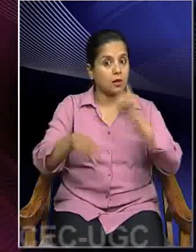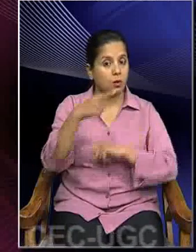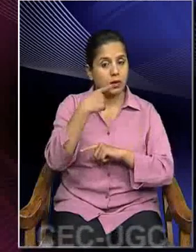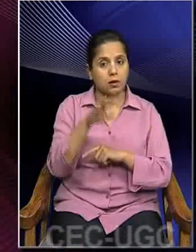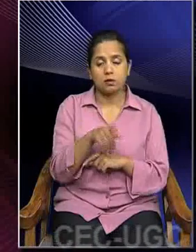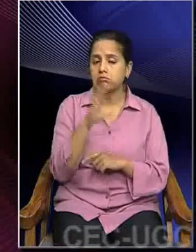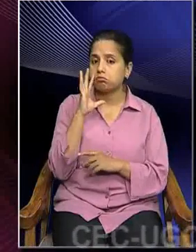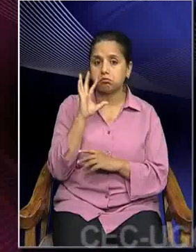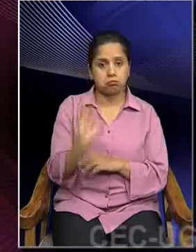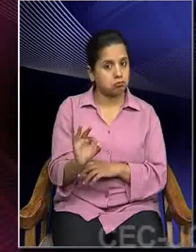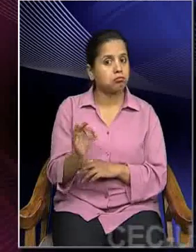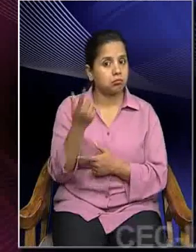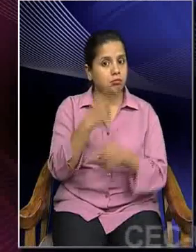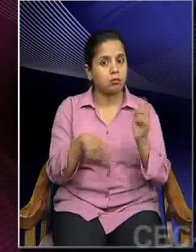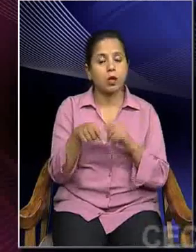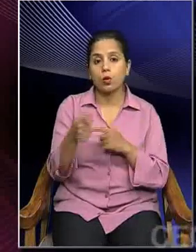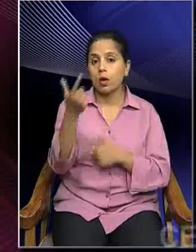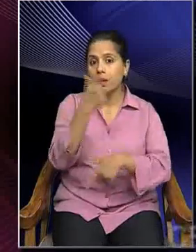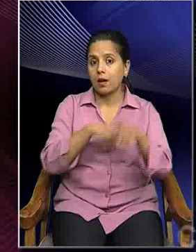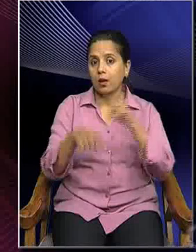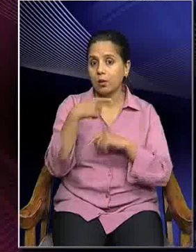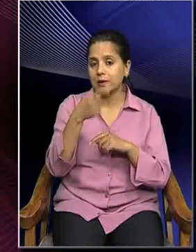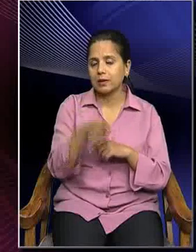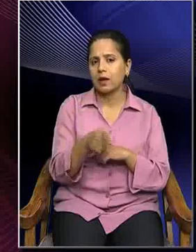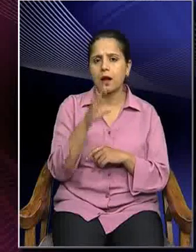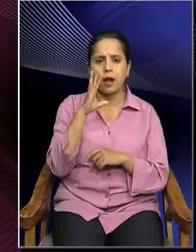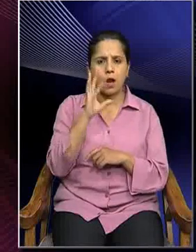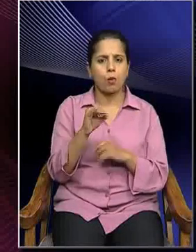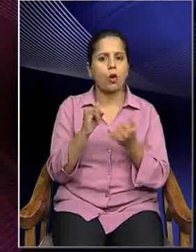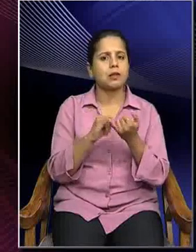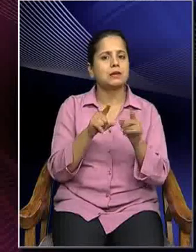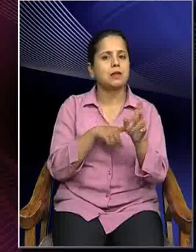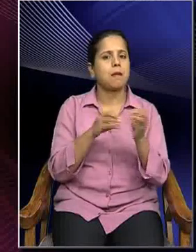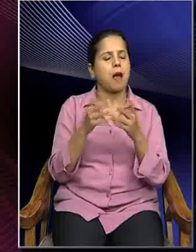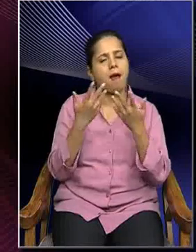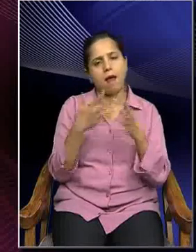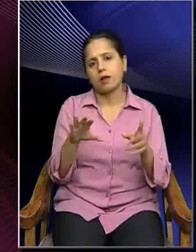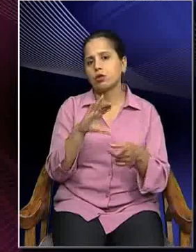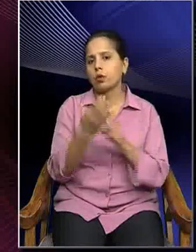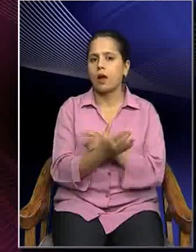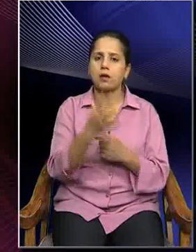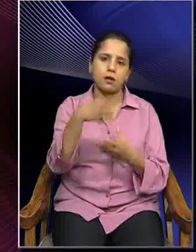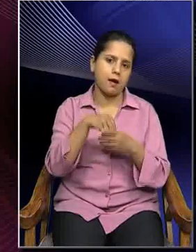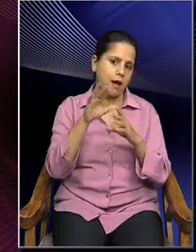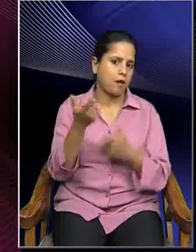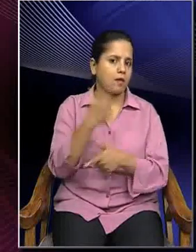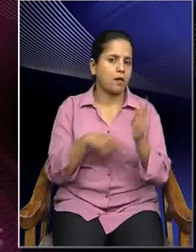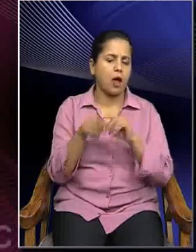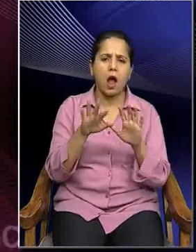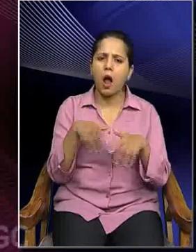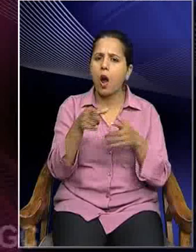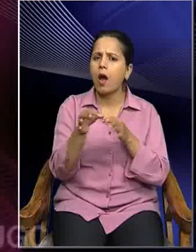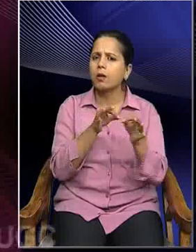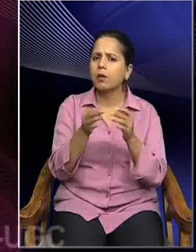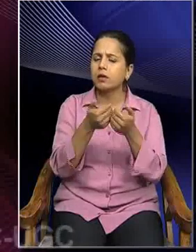is very important because language is a key symbol of any culture. How does it differentiate